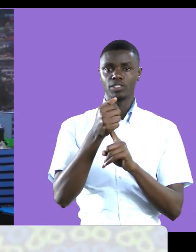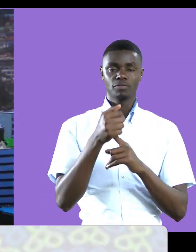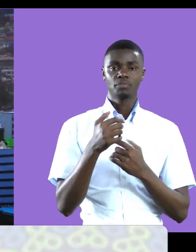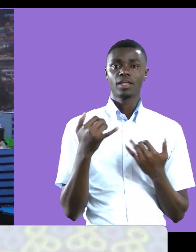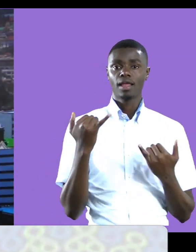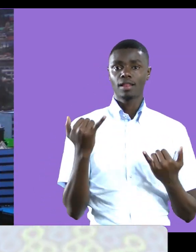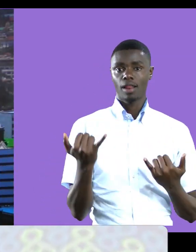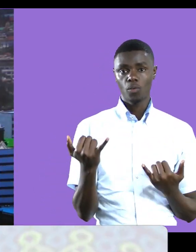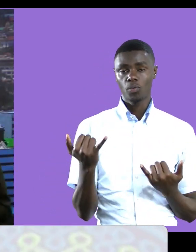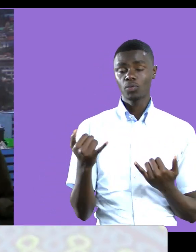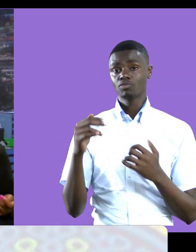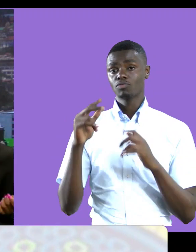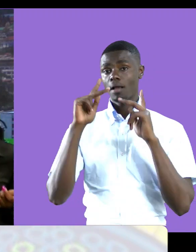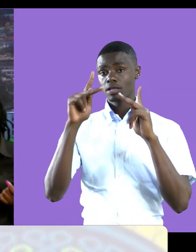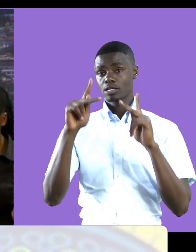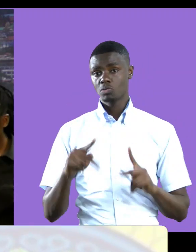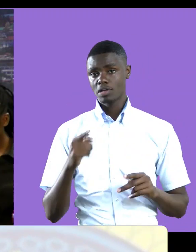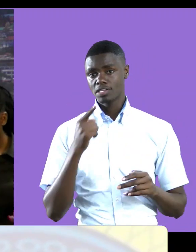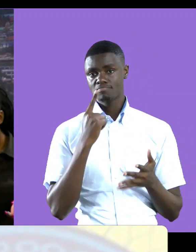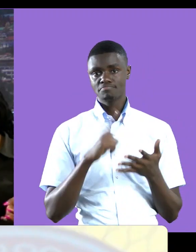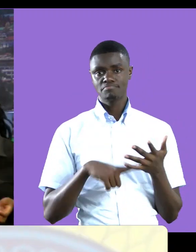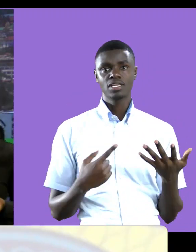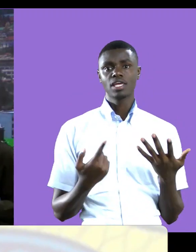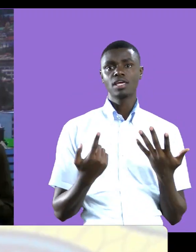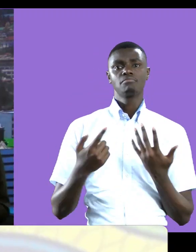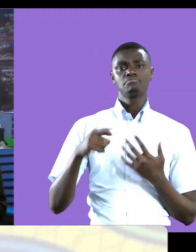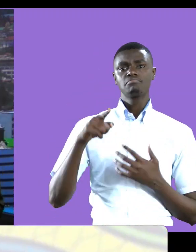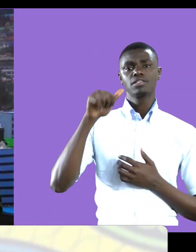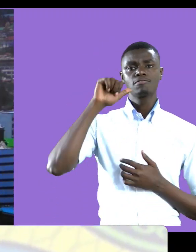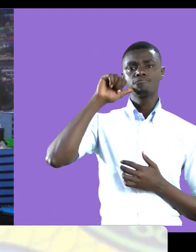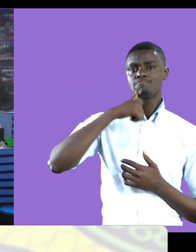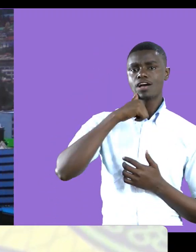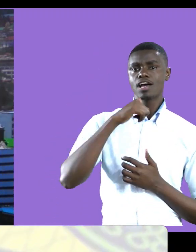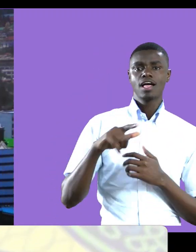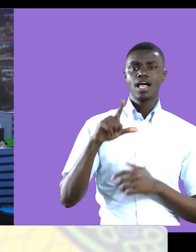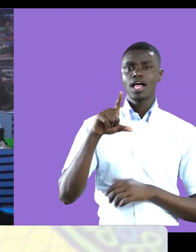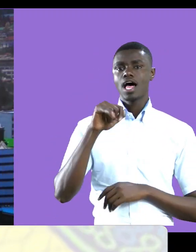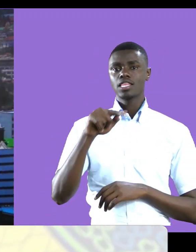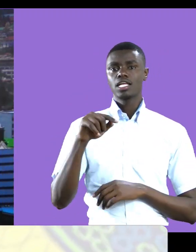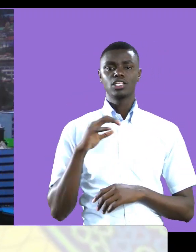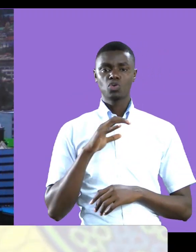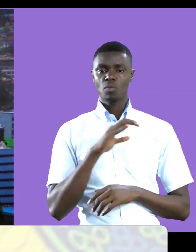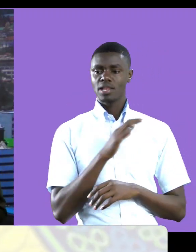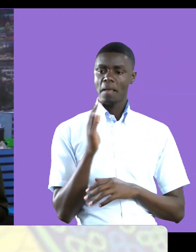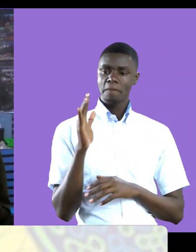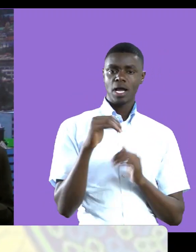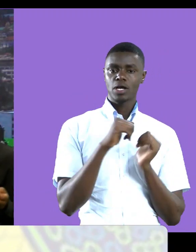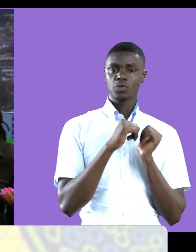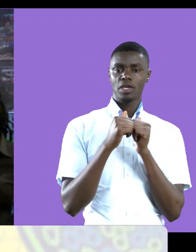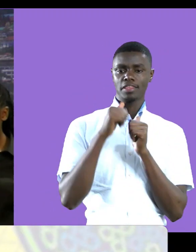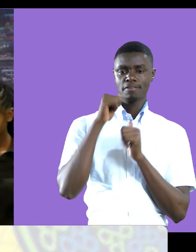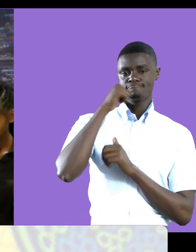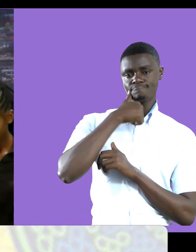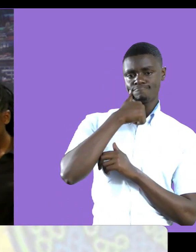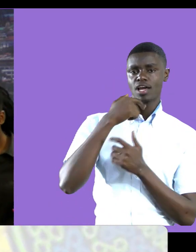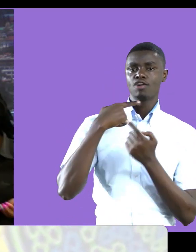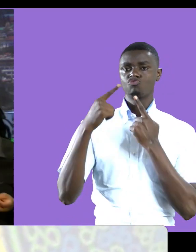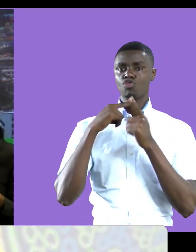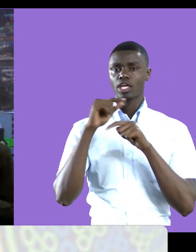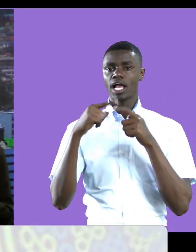through straight out of Kisumu City. Anasema show iko ital bila to the elite committee, mmerudi pamoja kabisa. Na anasema kuna talking about